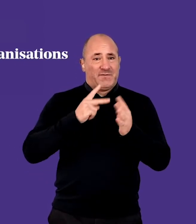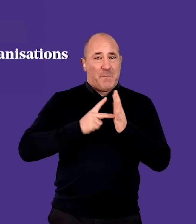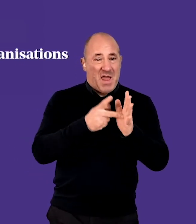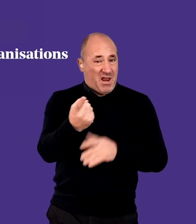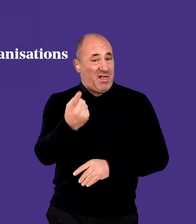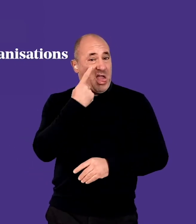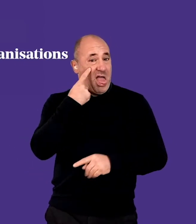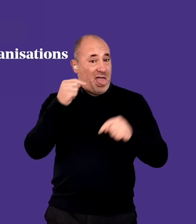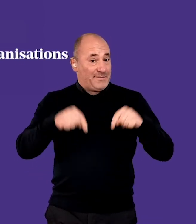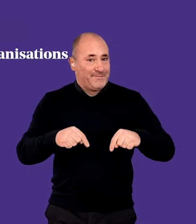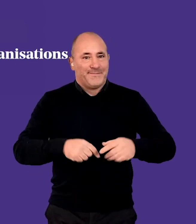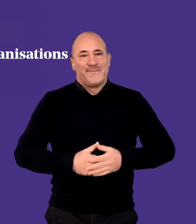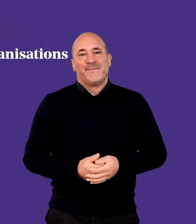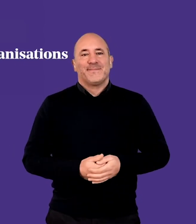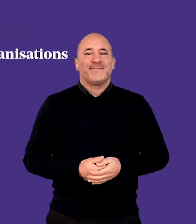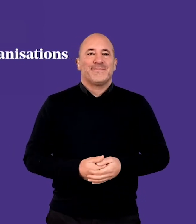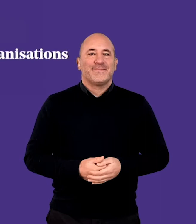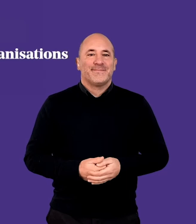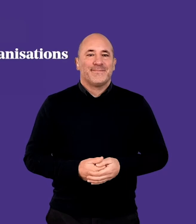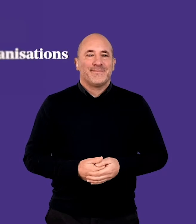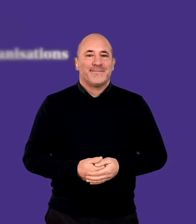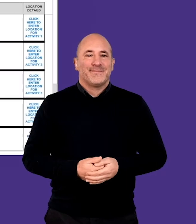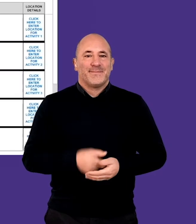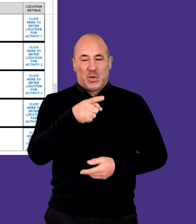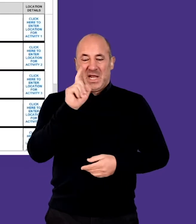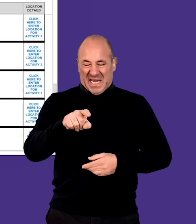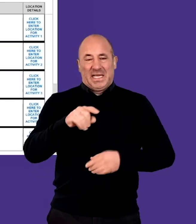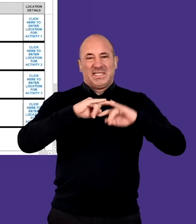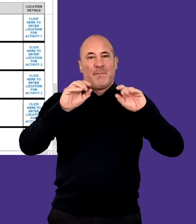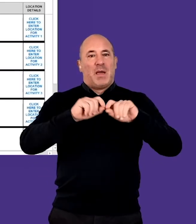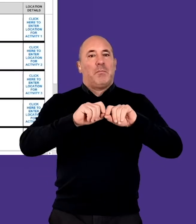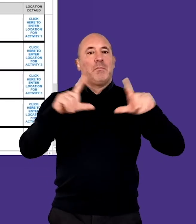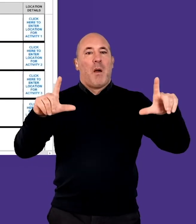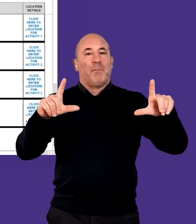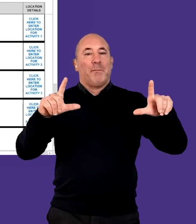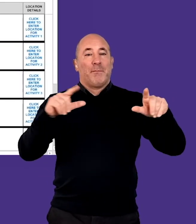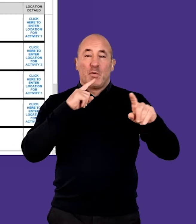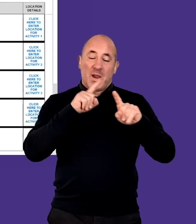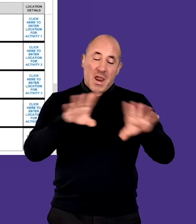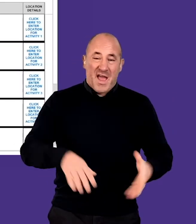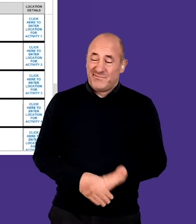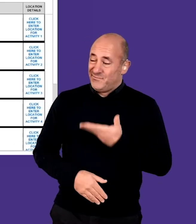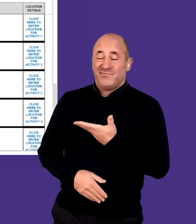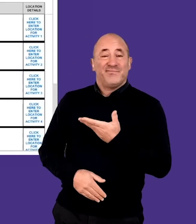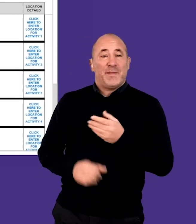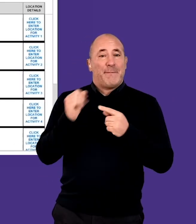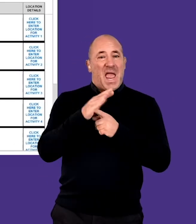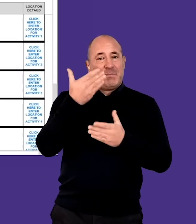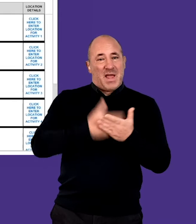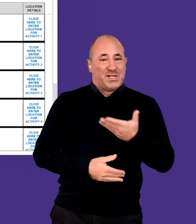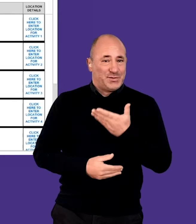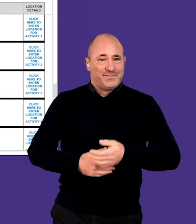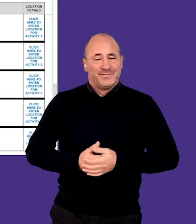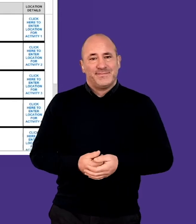Let's take a look at the activity plan for investment principles support organisations. When you open this template, it will always